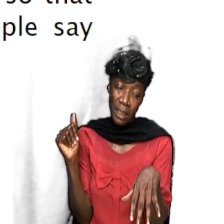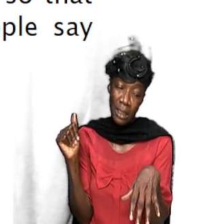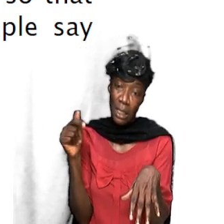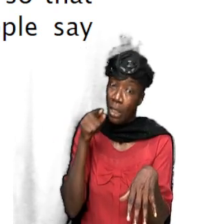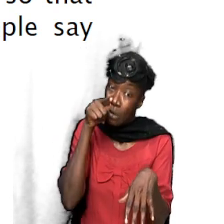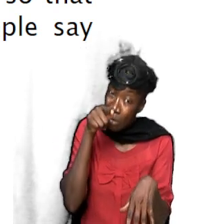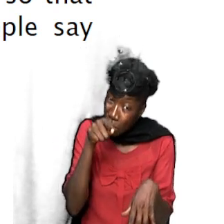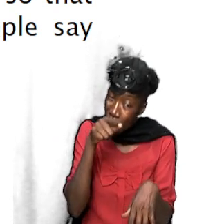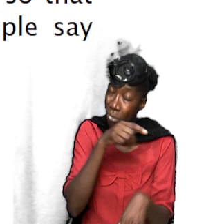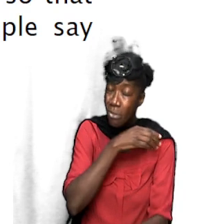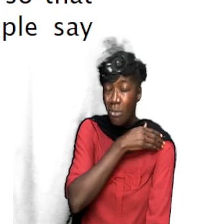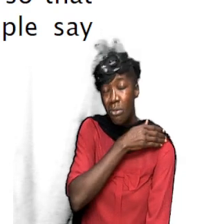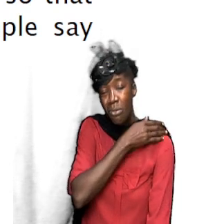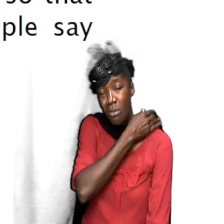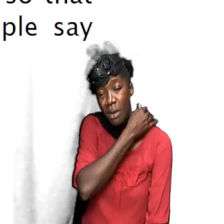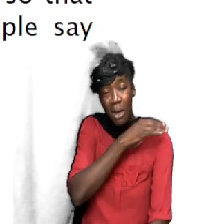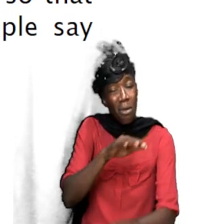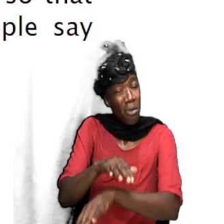going to cry out.